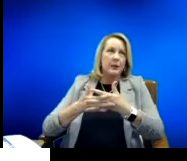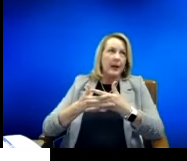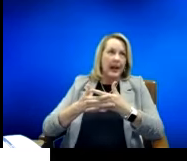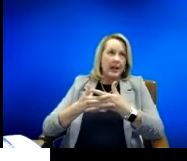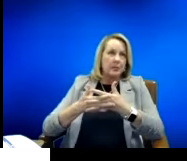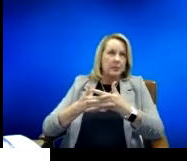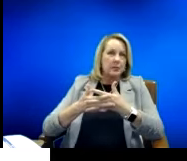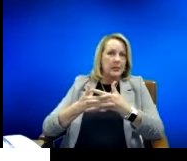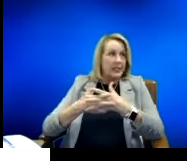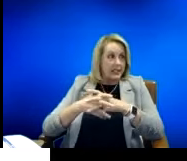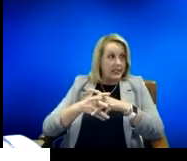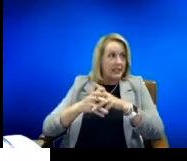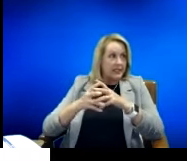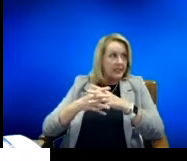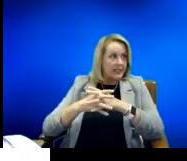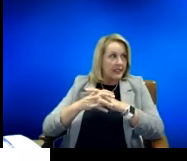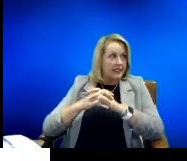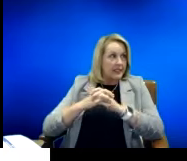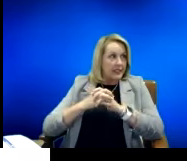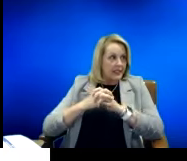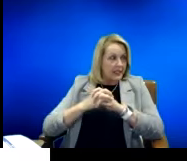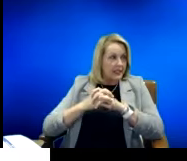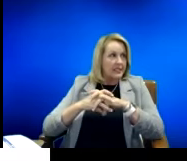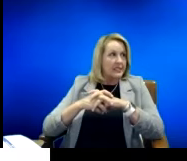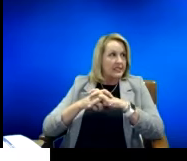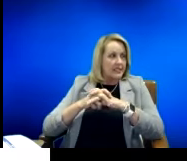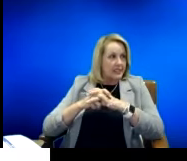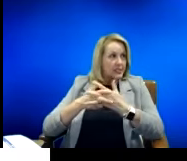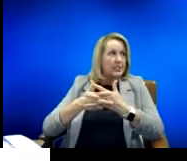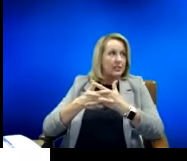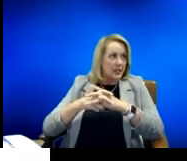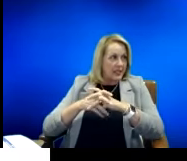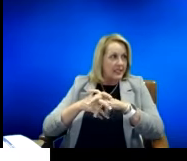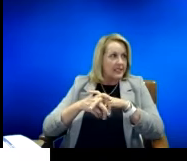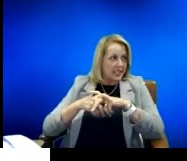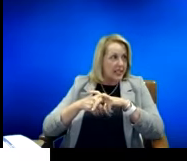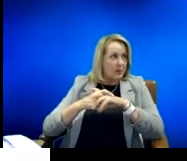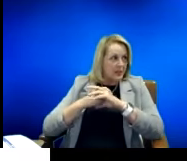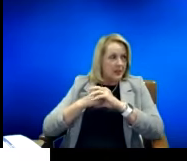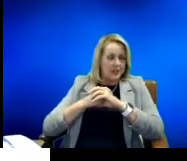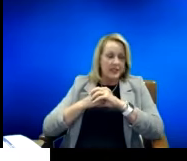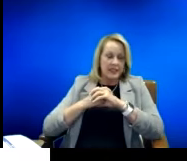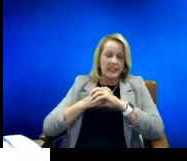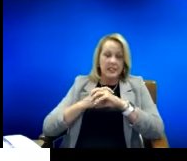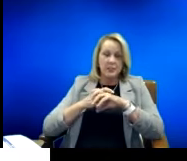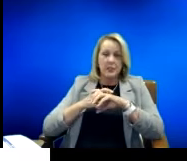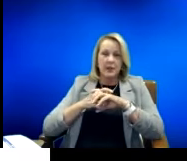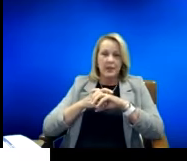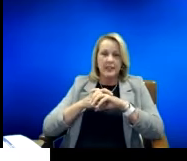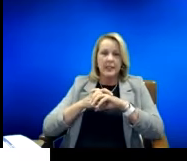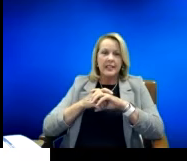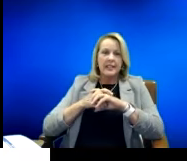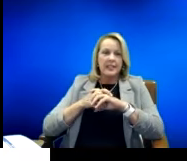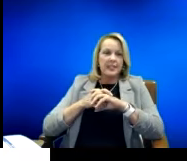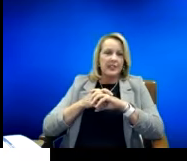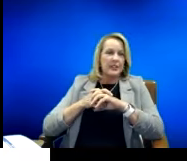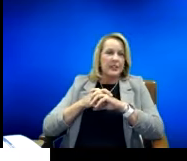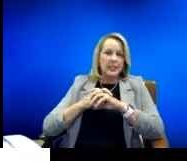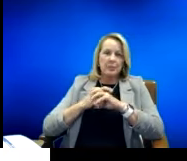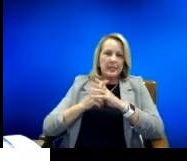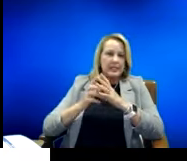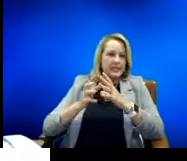exception perhaps would be HUD. HUD is still trying to decide whether or not they're going to disregard it.